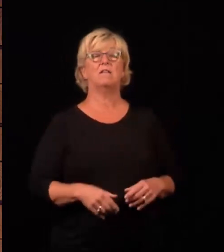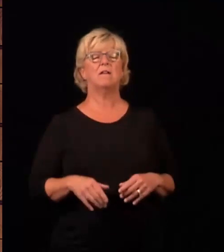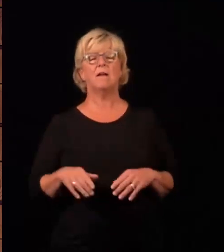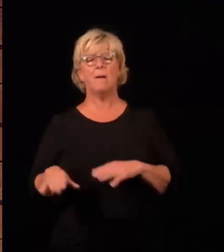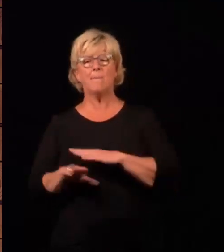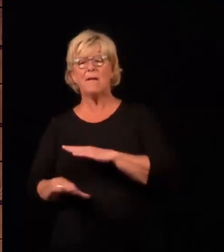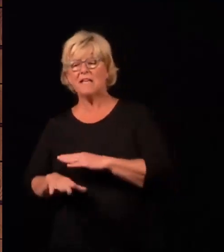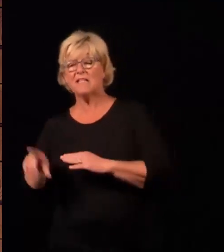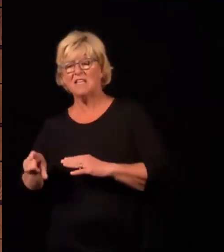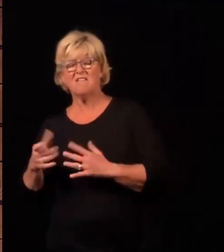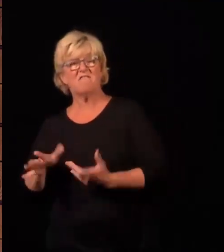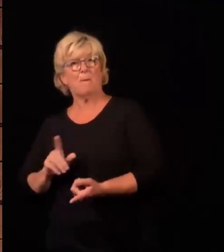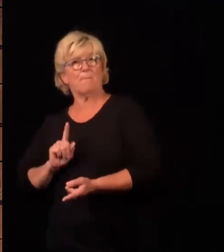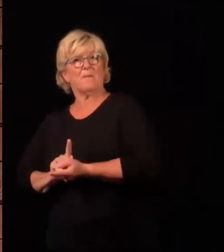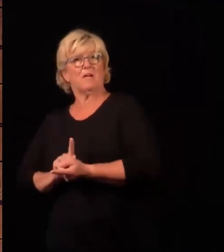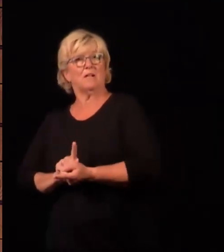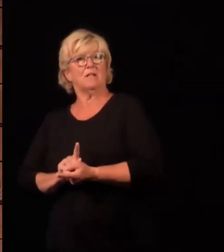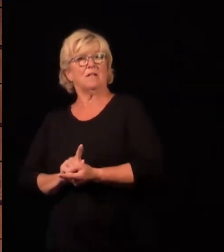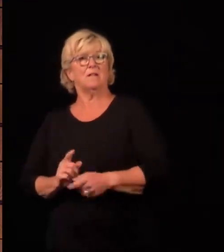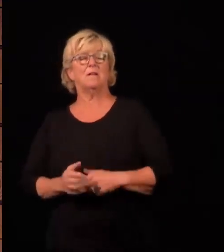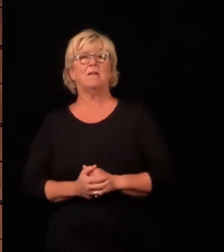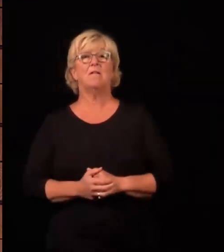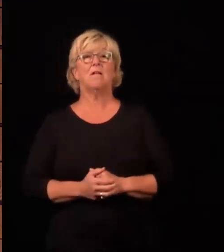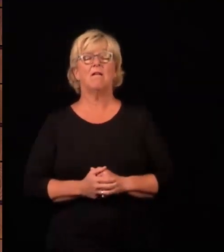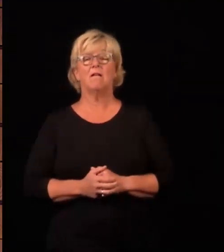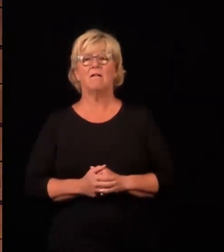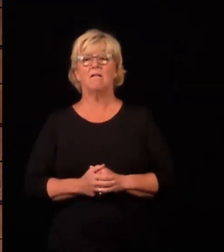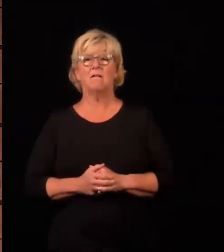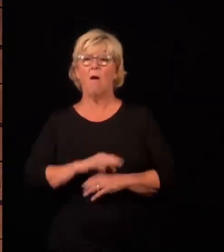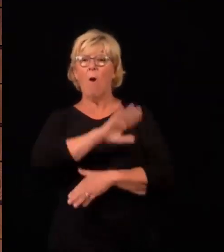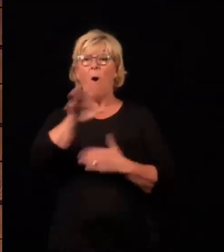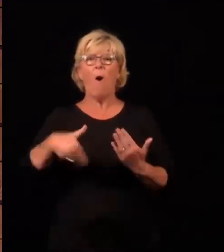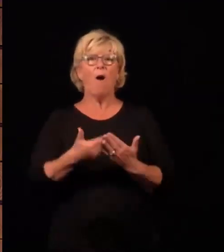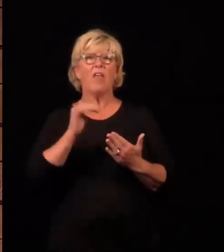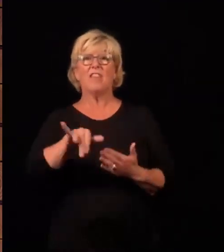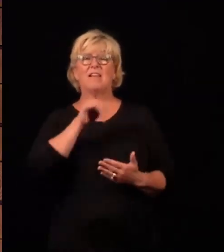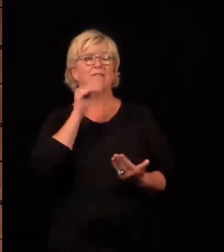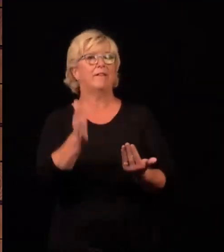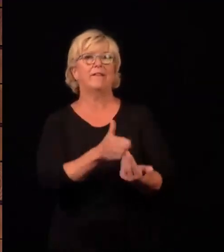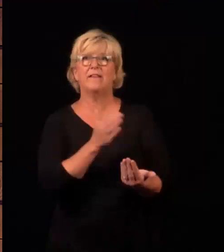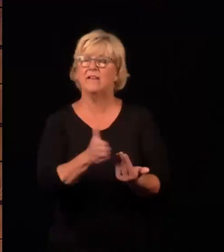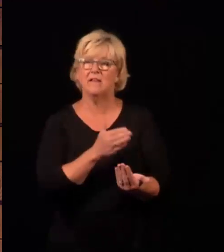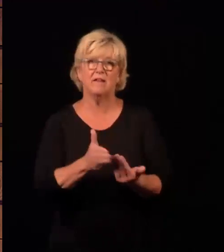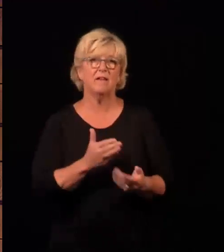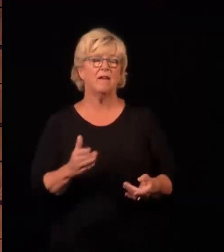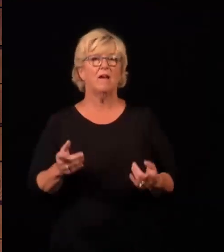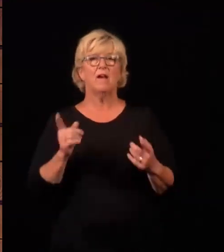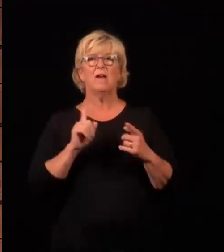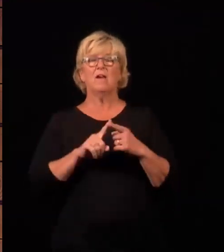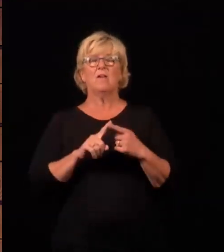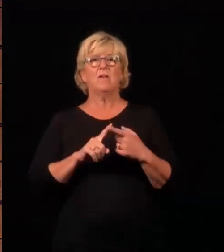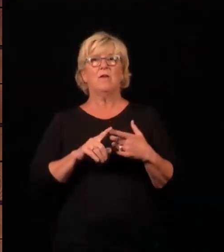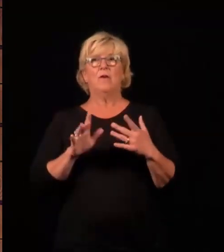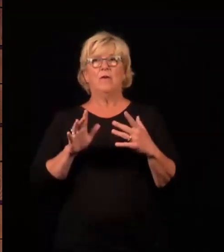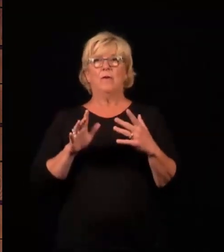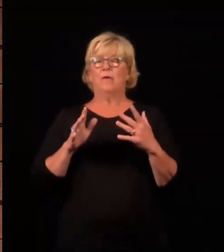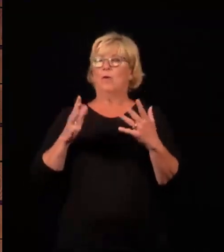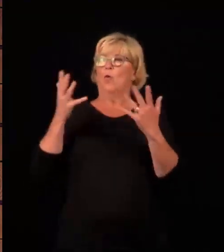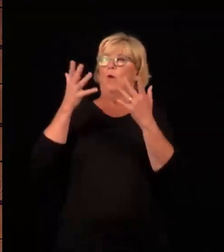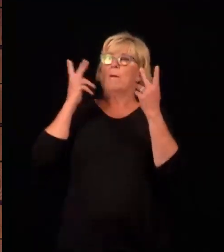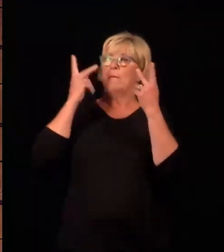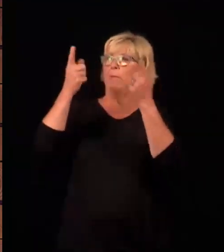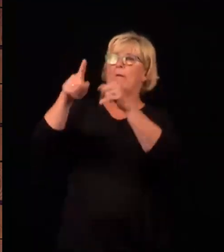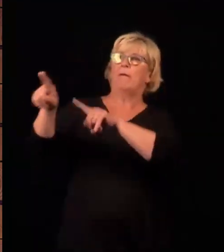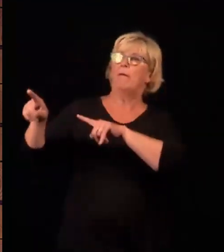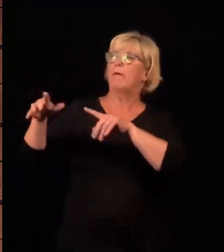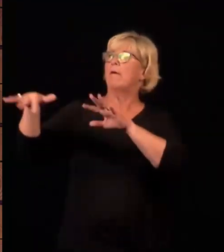needs are met. All of this is not easy. It's not easy to pull away from the current of greed.